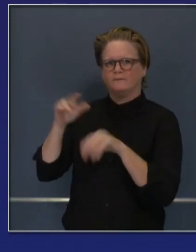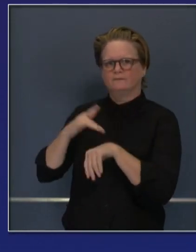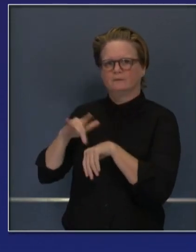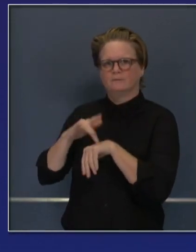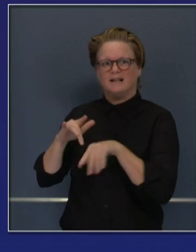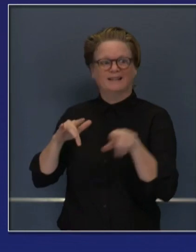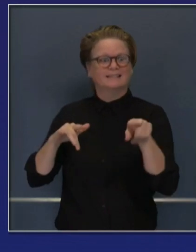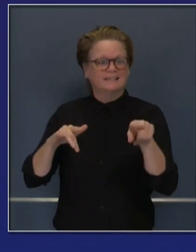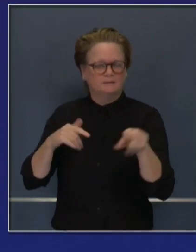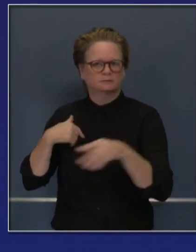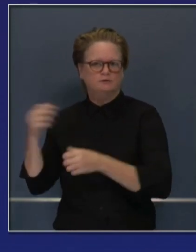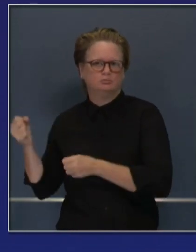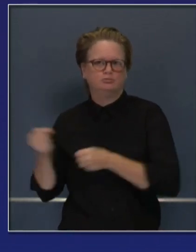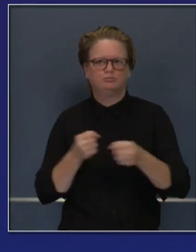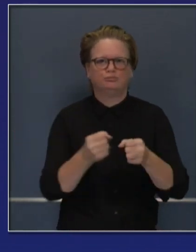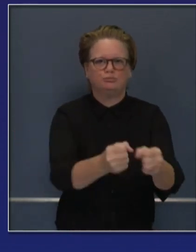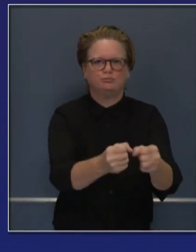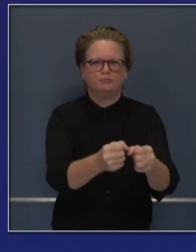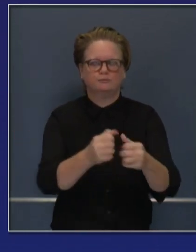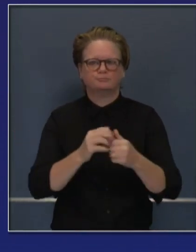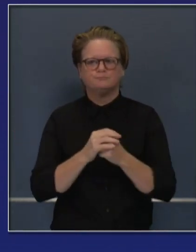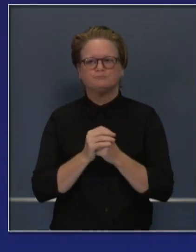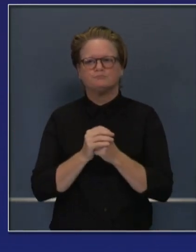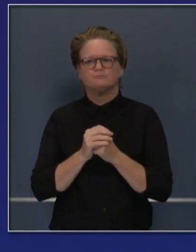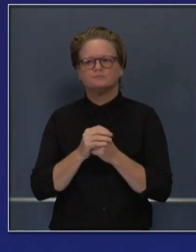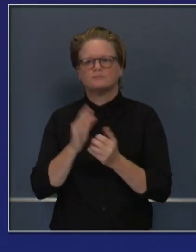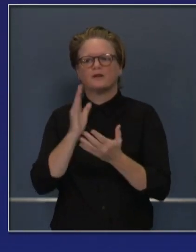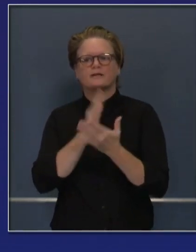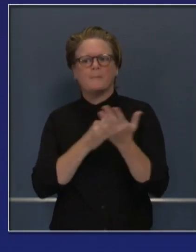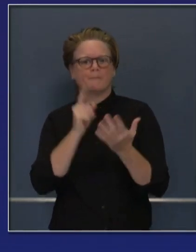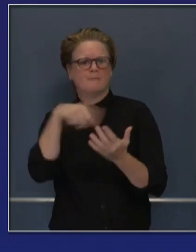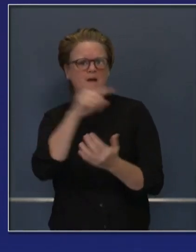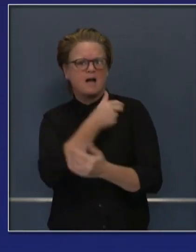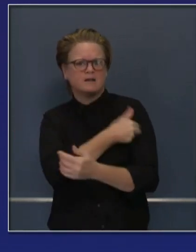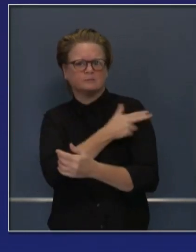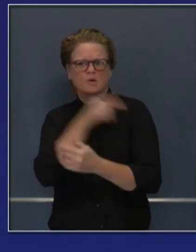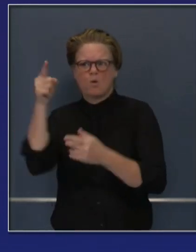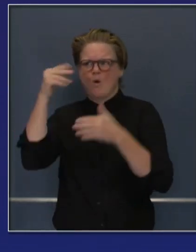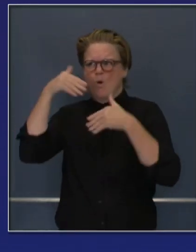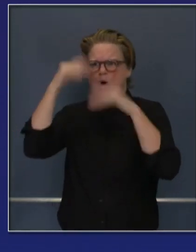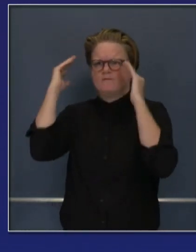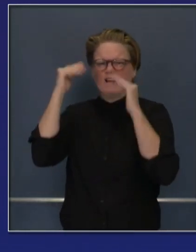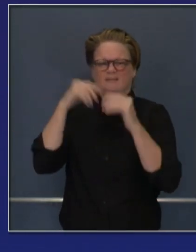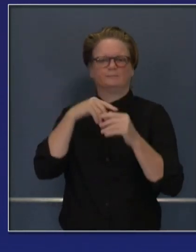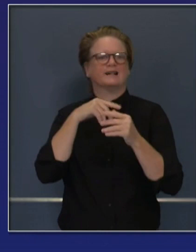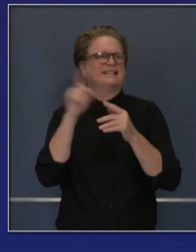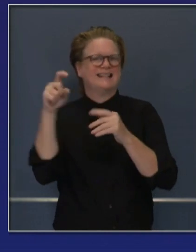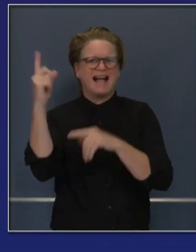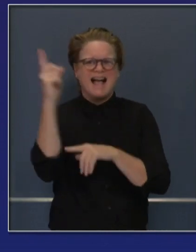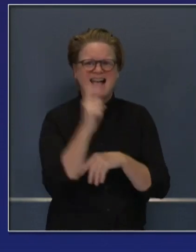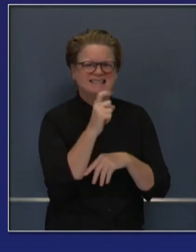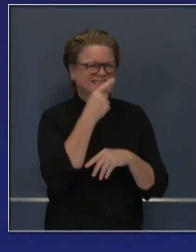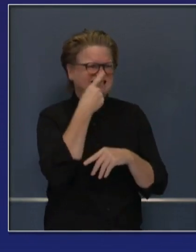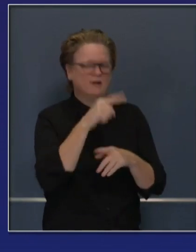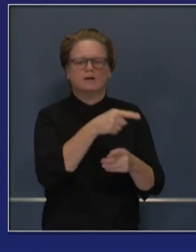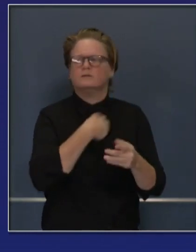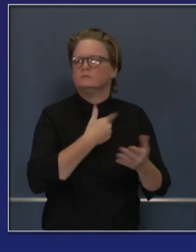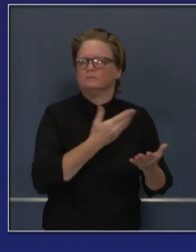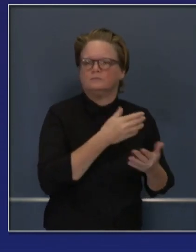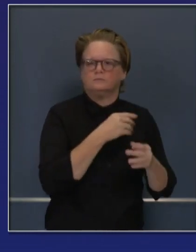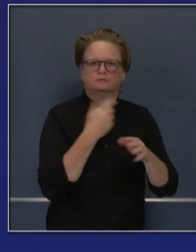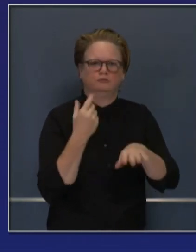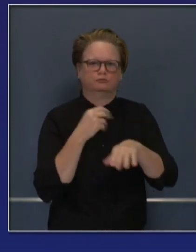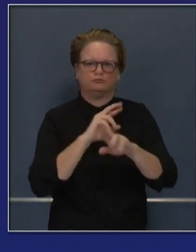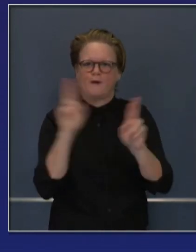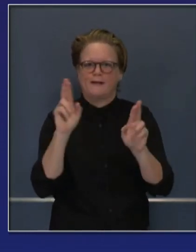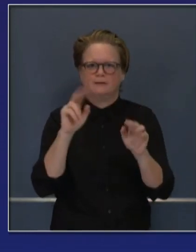if necessary, if the system gets overwhelmed. 13% is a little bit higher than it was a week or so ago. It was 11%